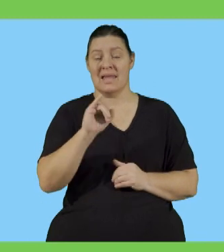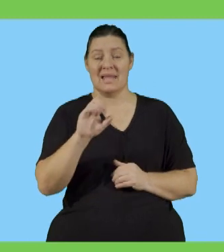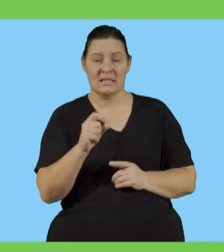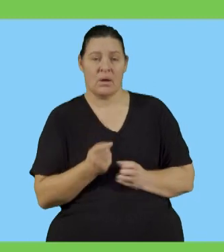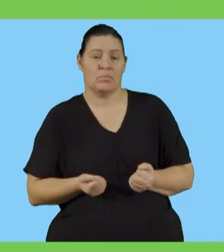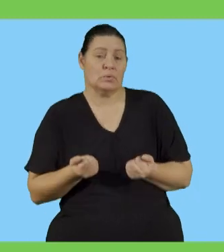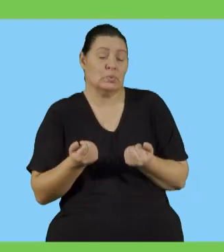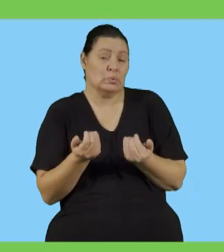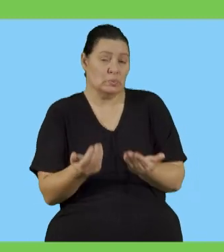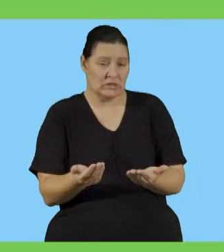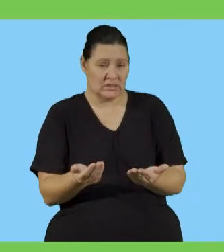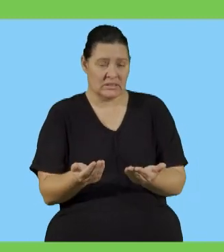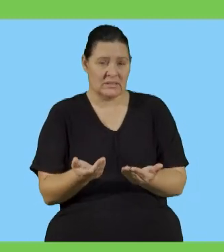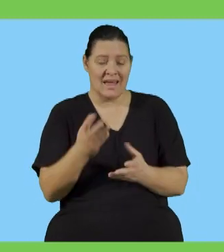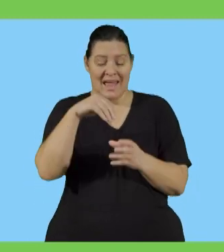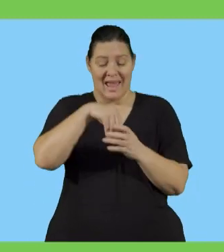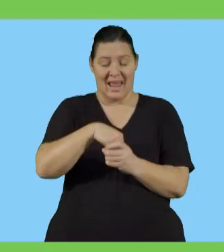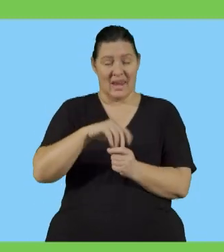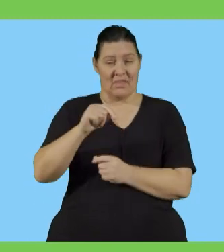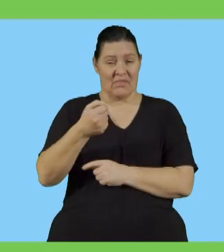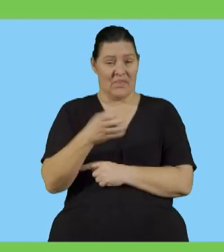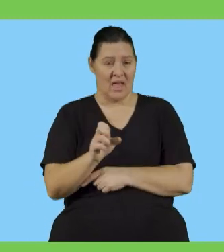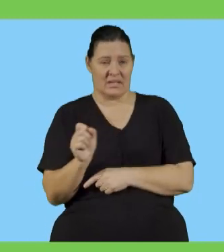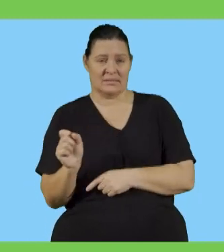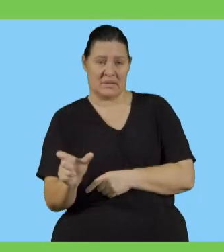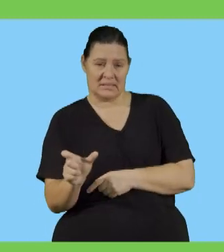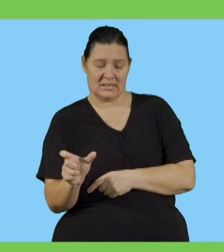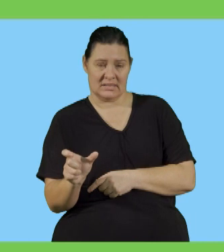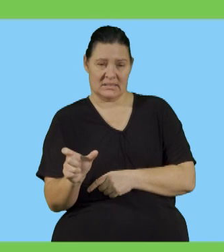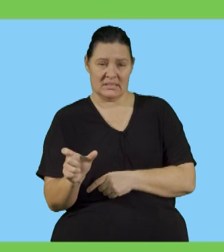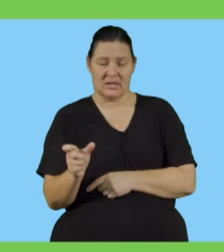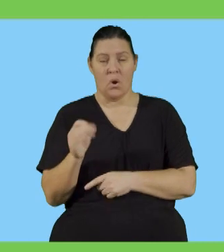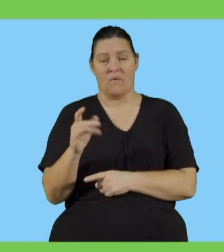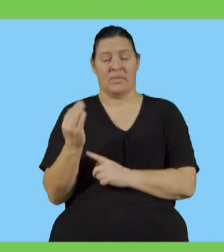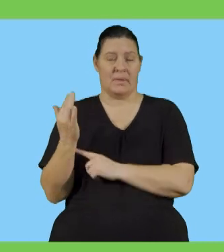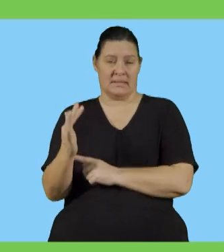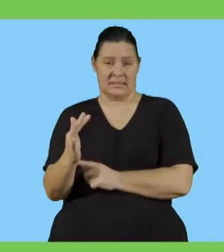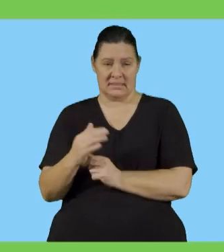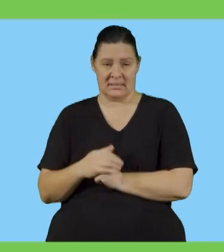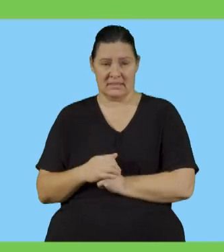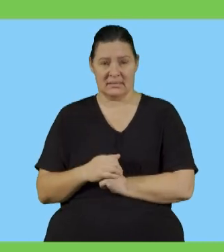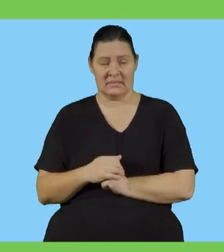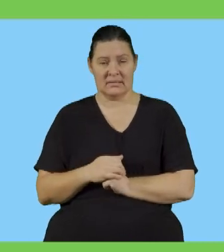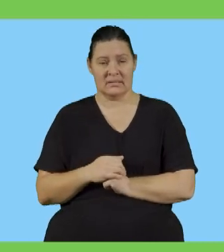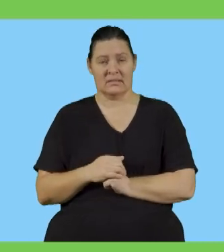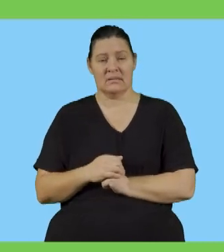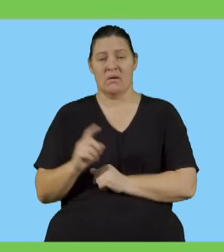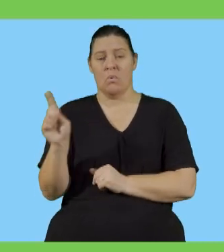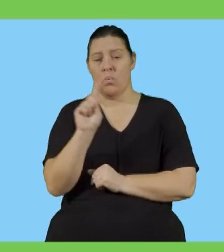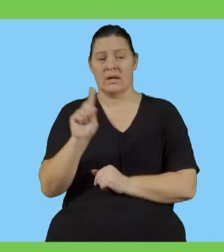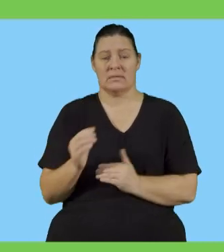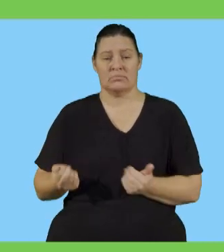is produced in the, we have another space, of the plant. So what is